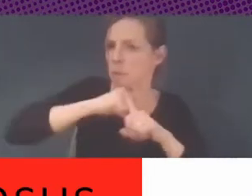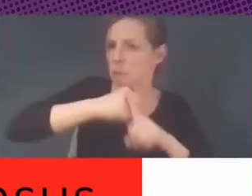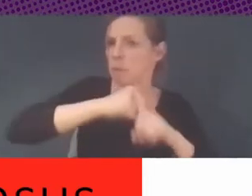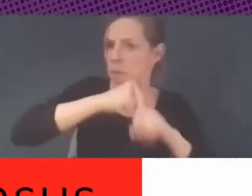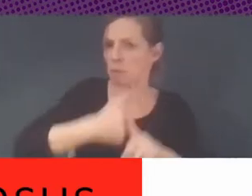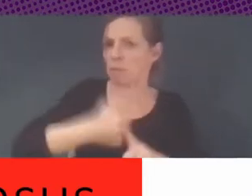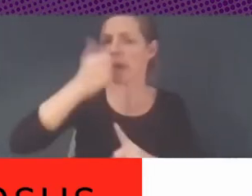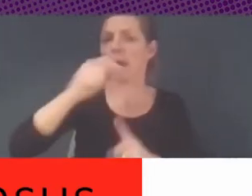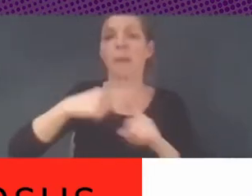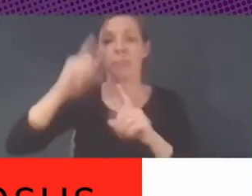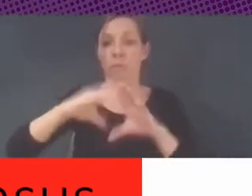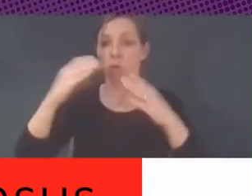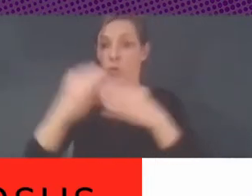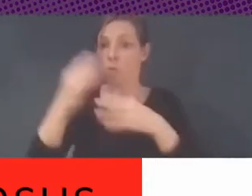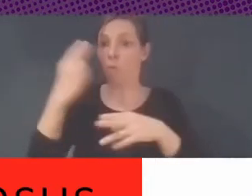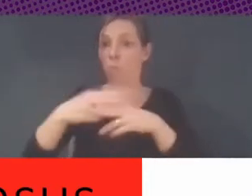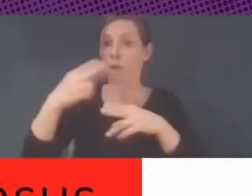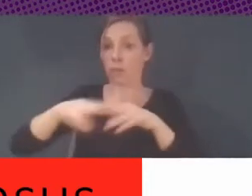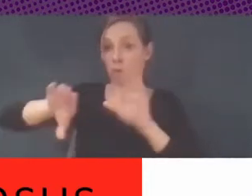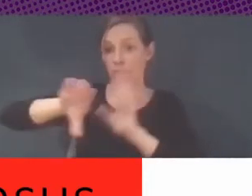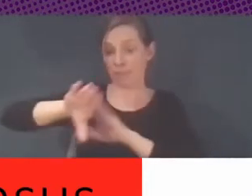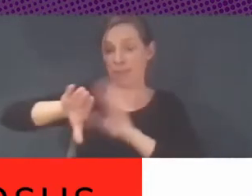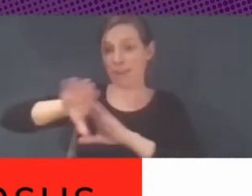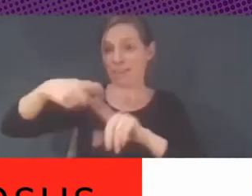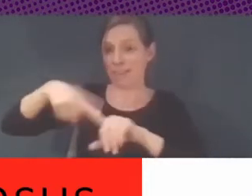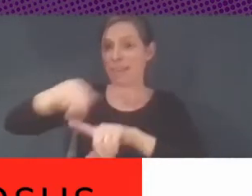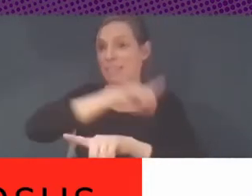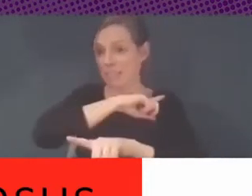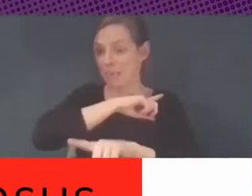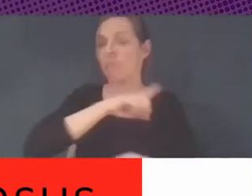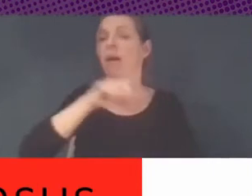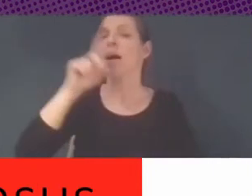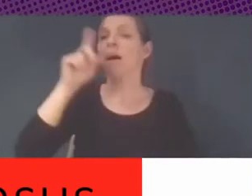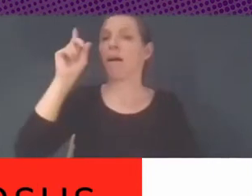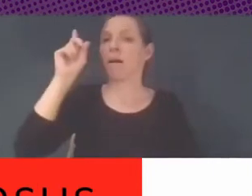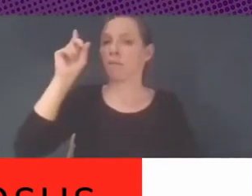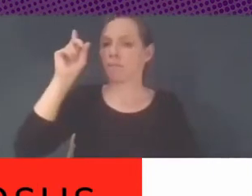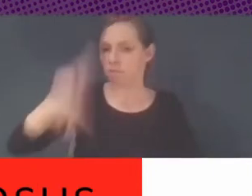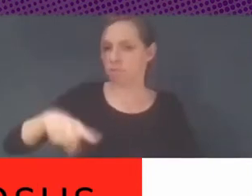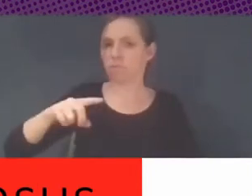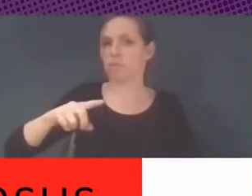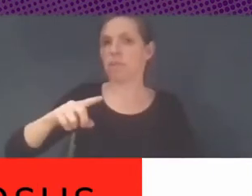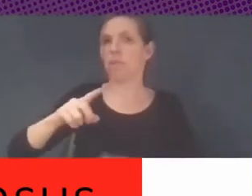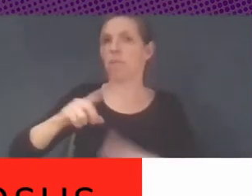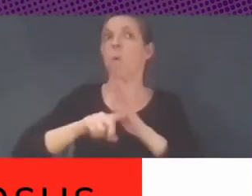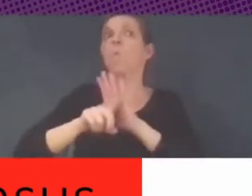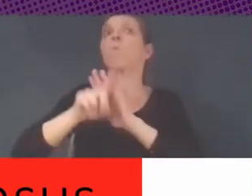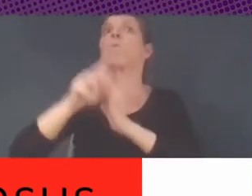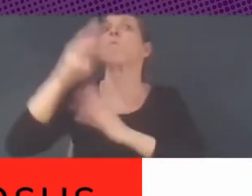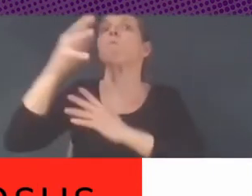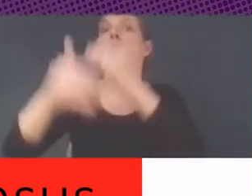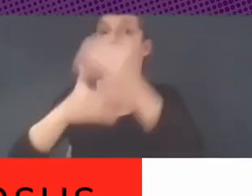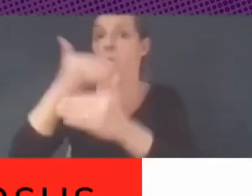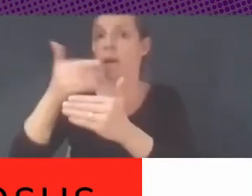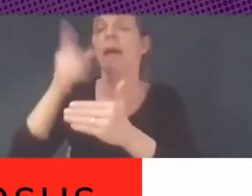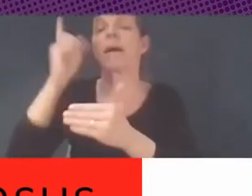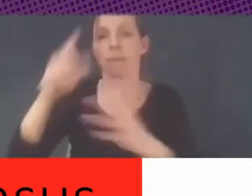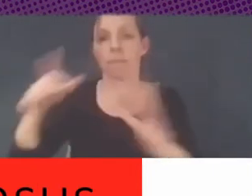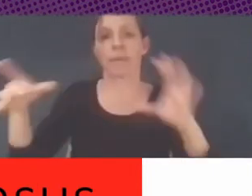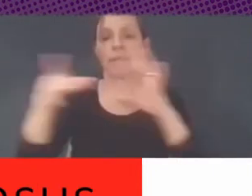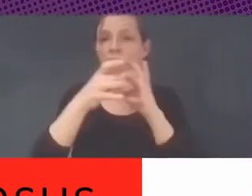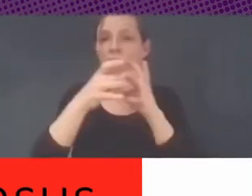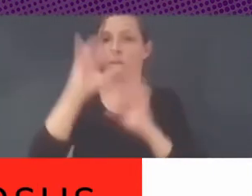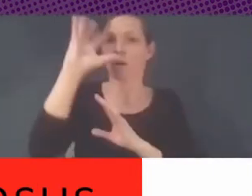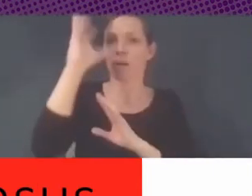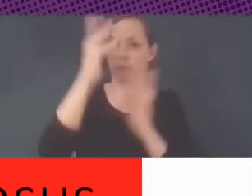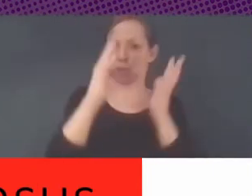us the climate crisis so the idea is that we are all sort of living behind this Washington consensus and we